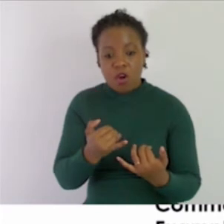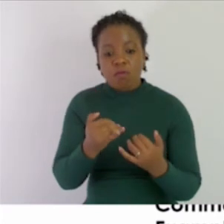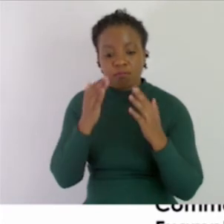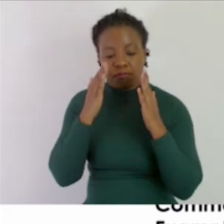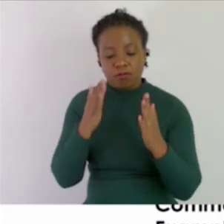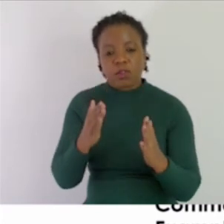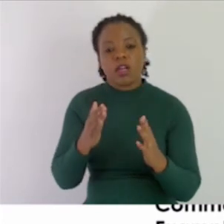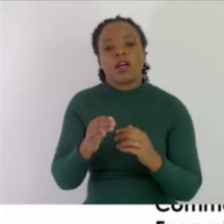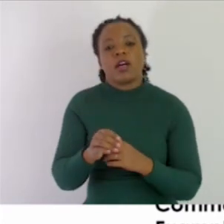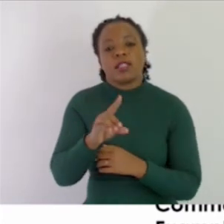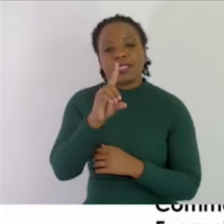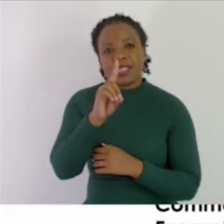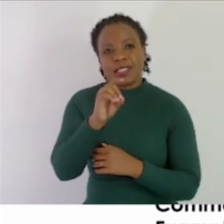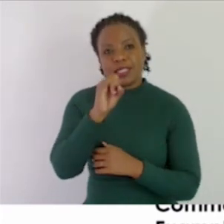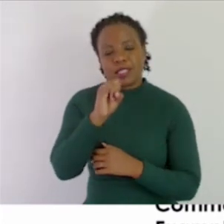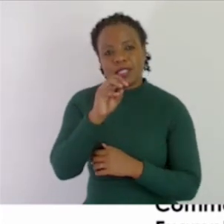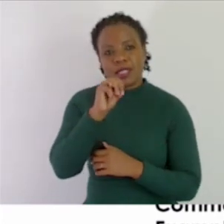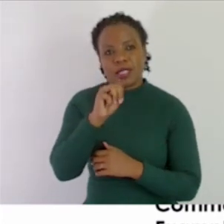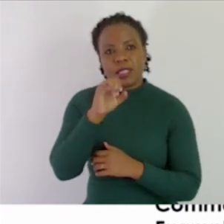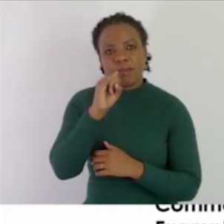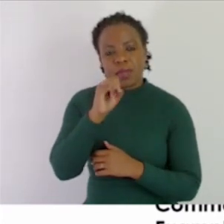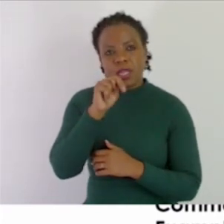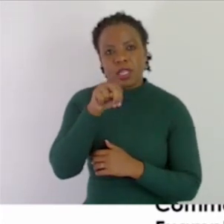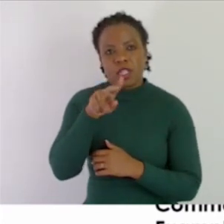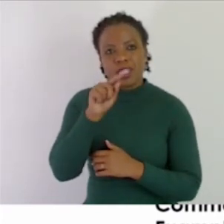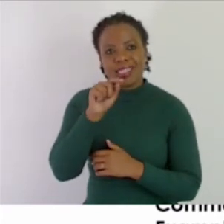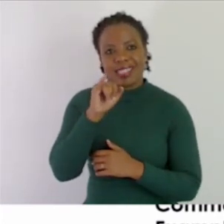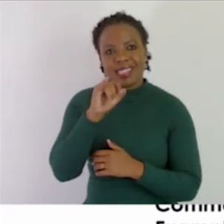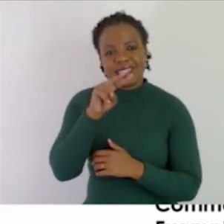or diminutive nouns. Diminutive nouns